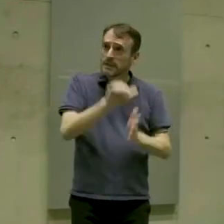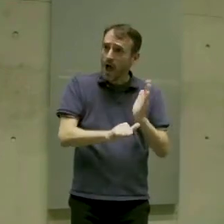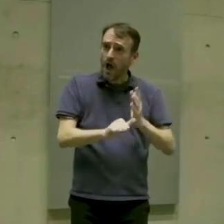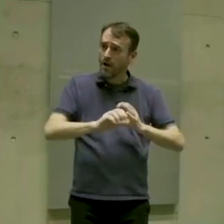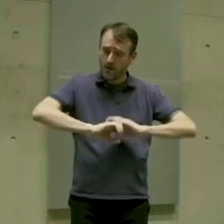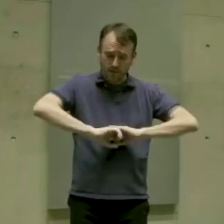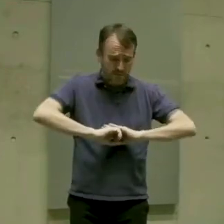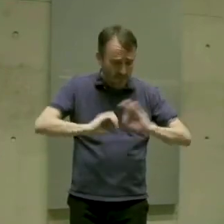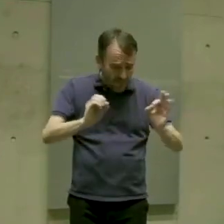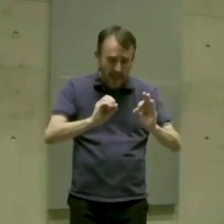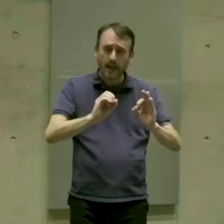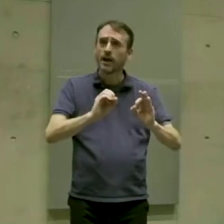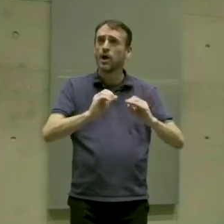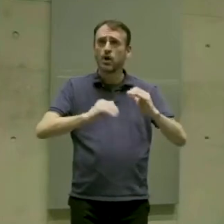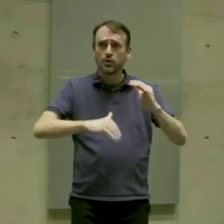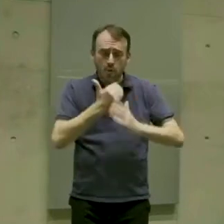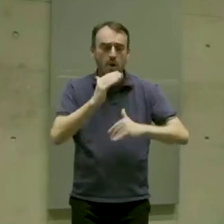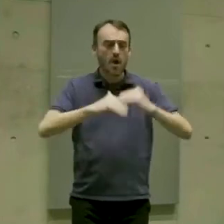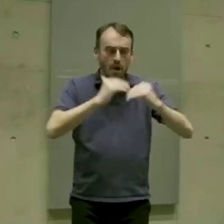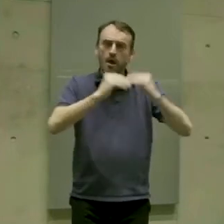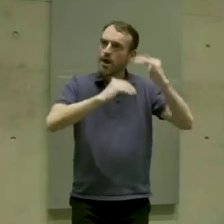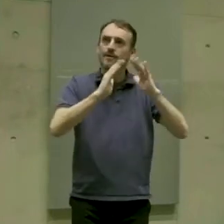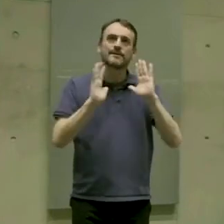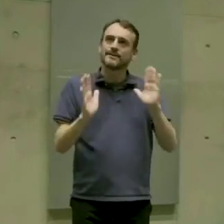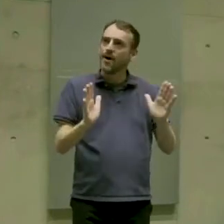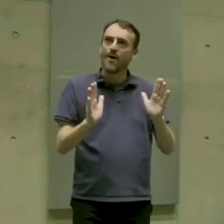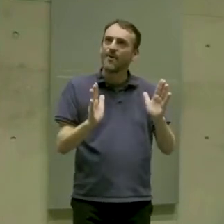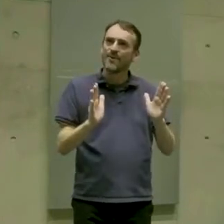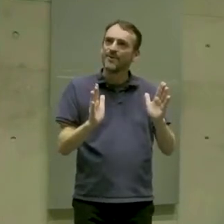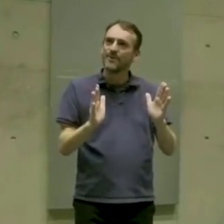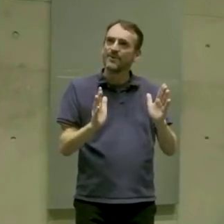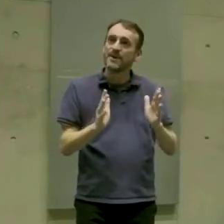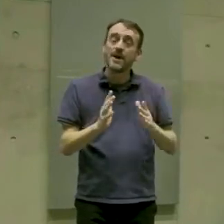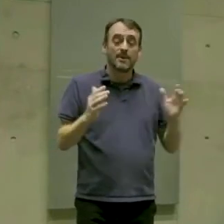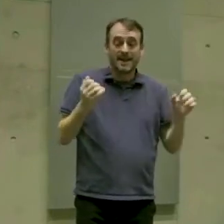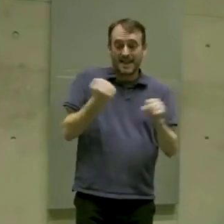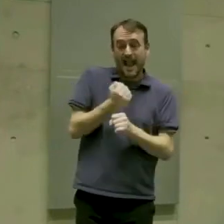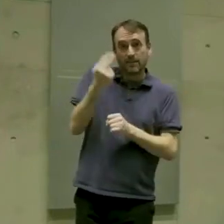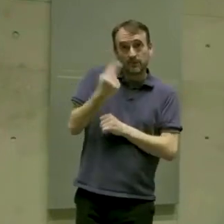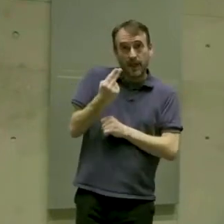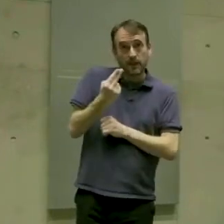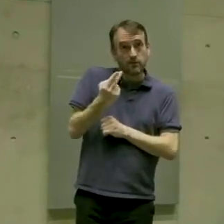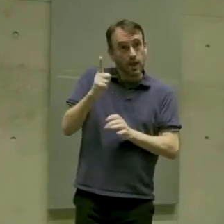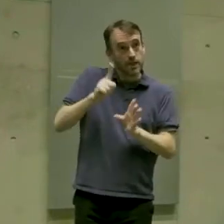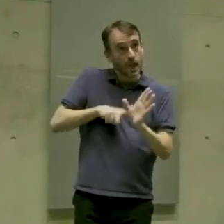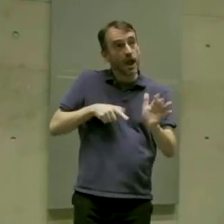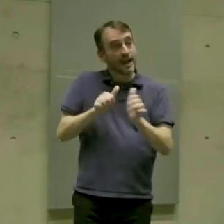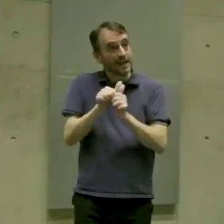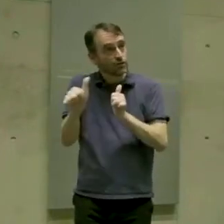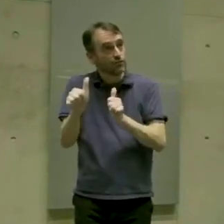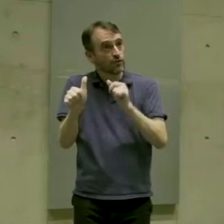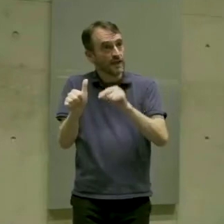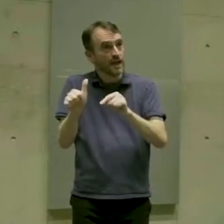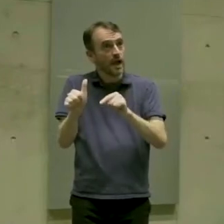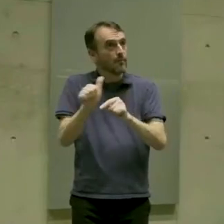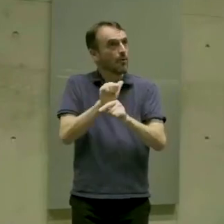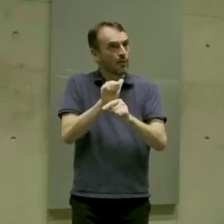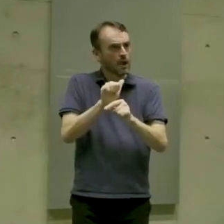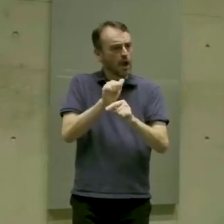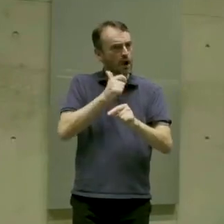time. Game studies is a young discipline, but we're just one part of something as old as human